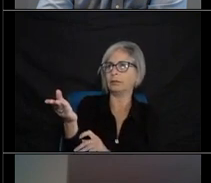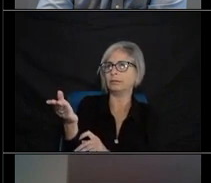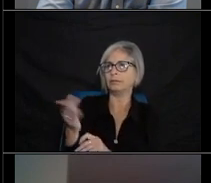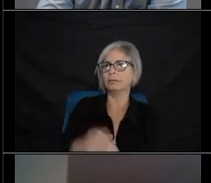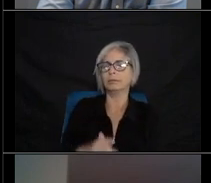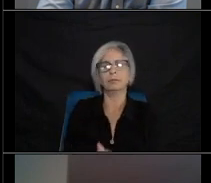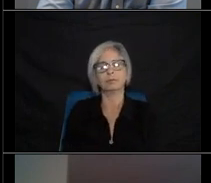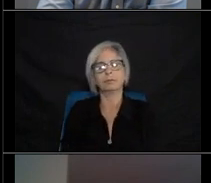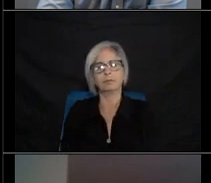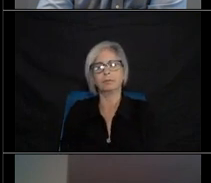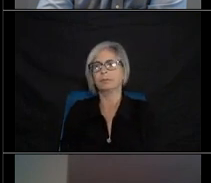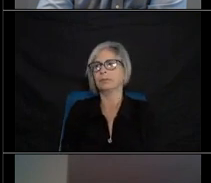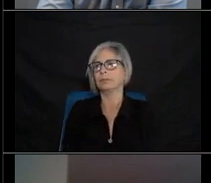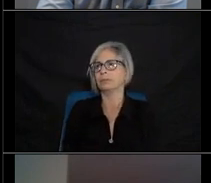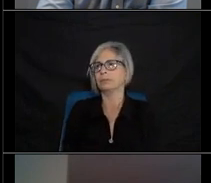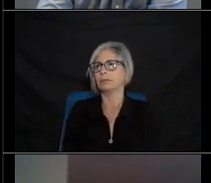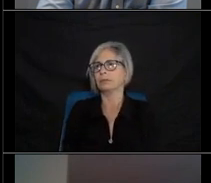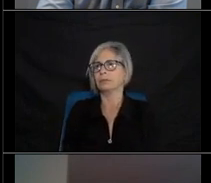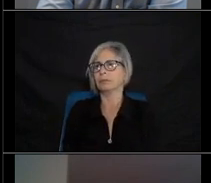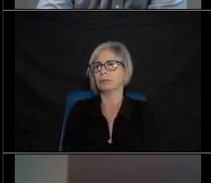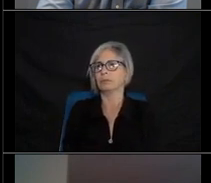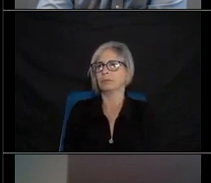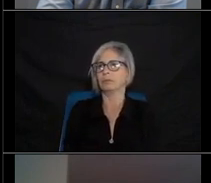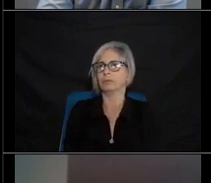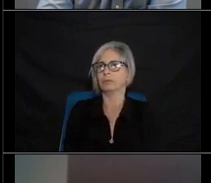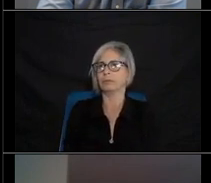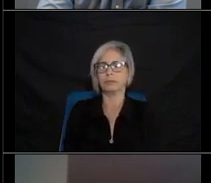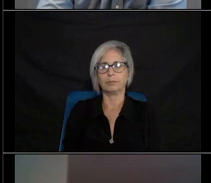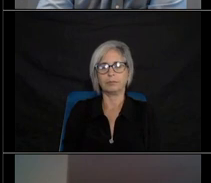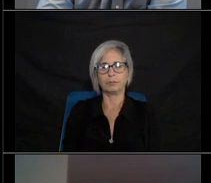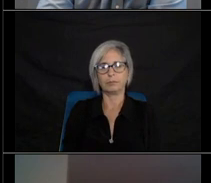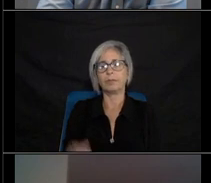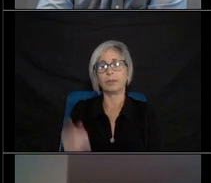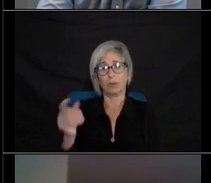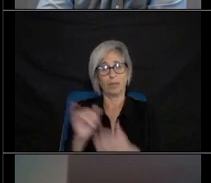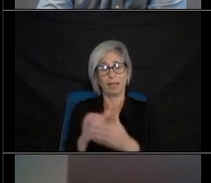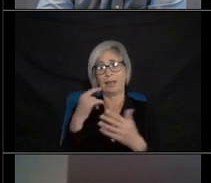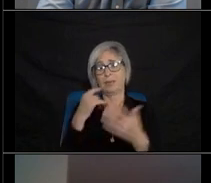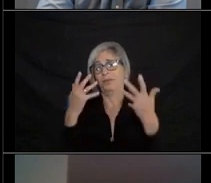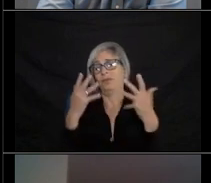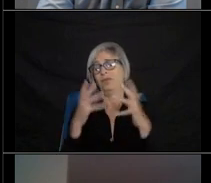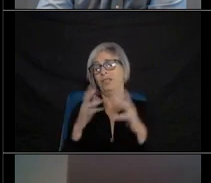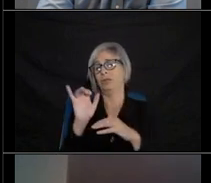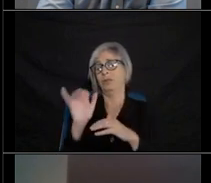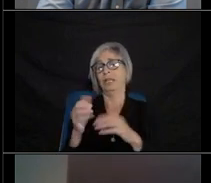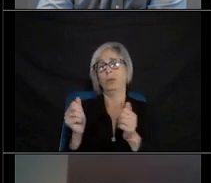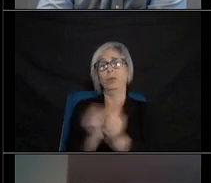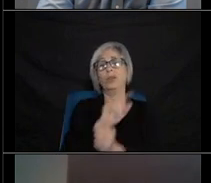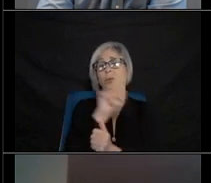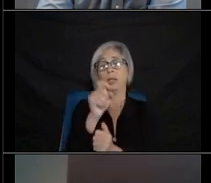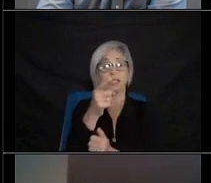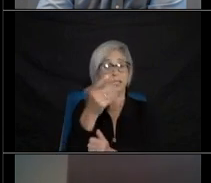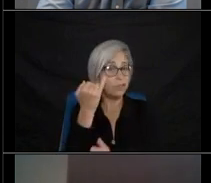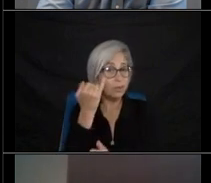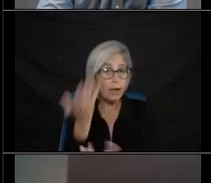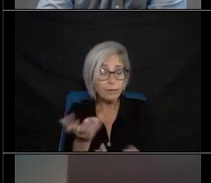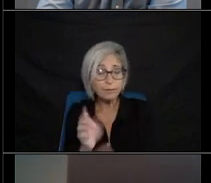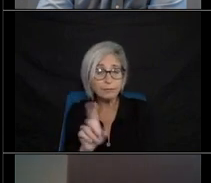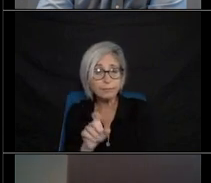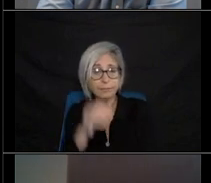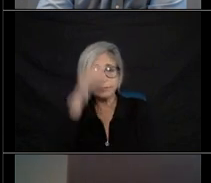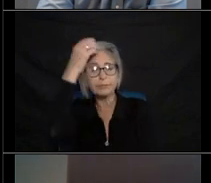Project Supervisor, and Chelsea Sanabia, Marketing and Events. And with that, I'll leave it with questions. Any questions you may have?